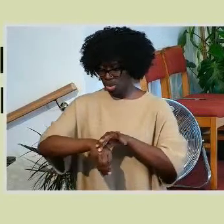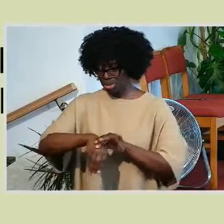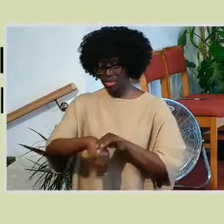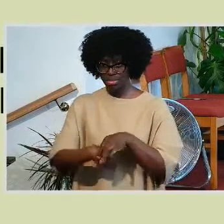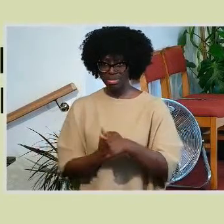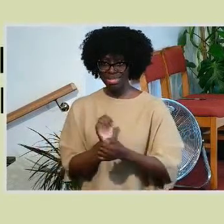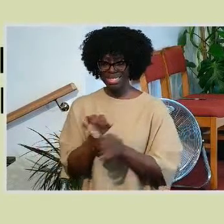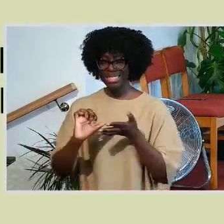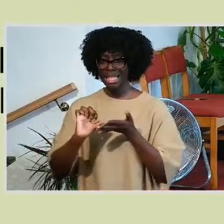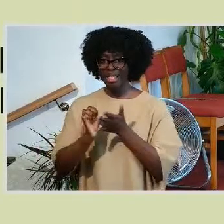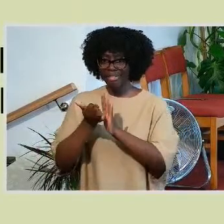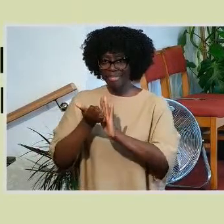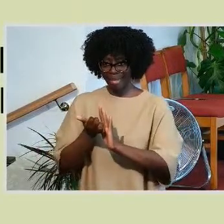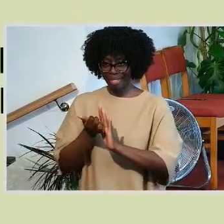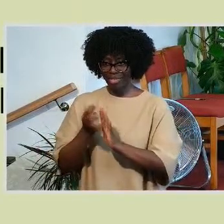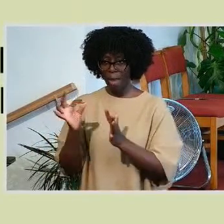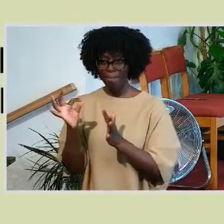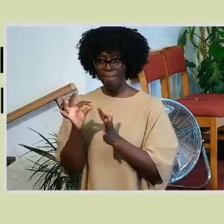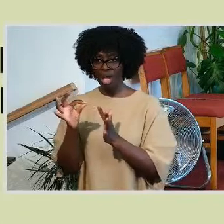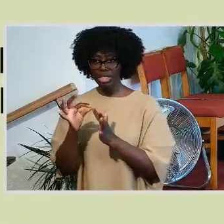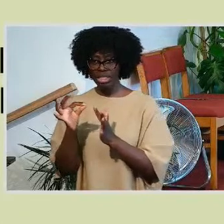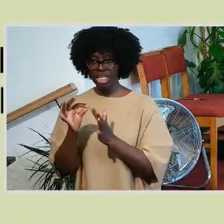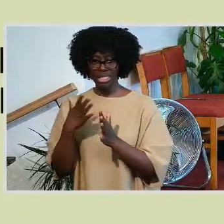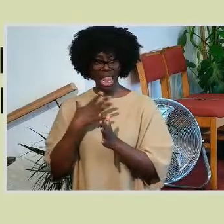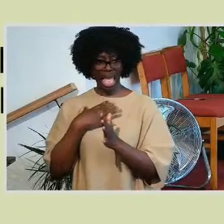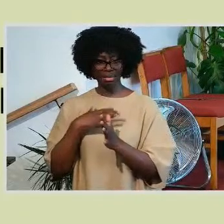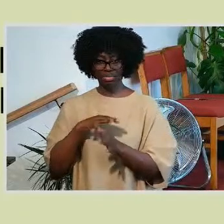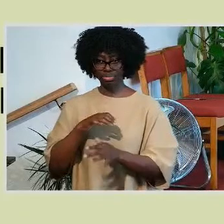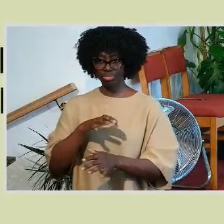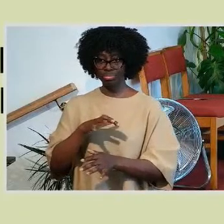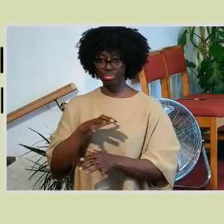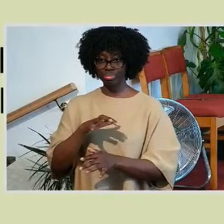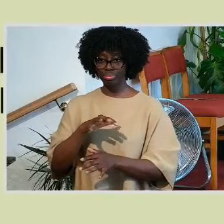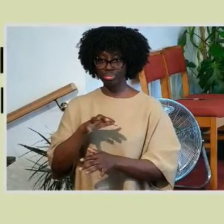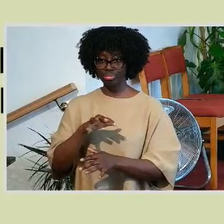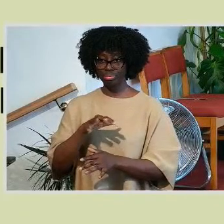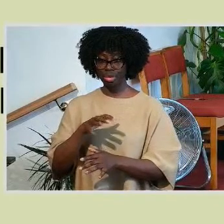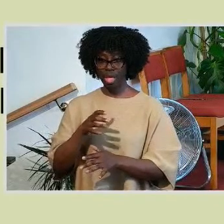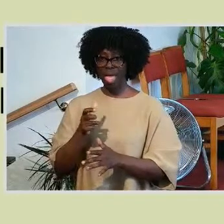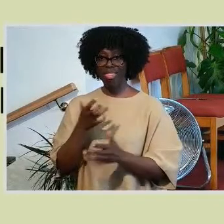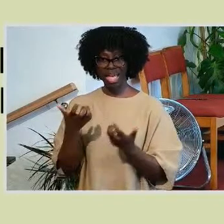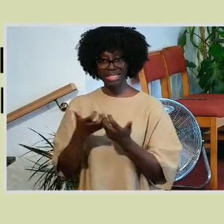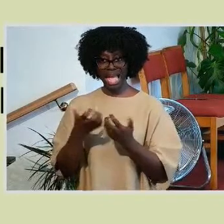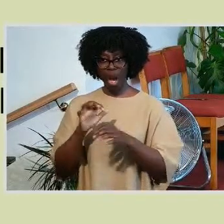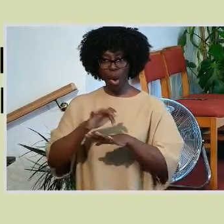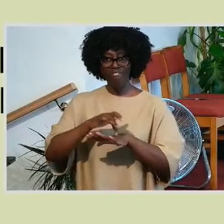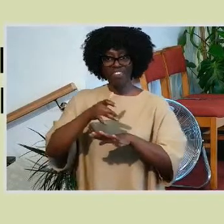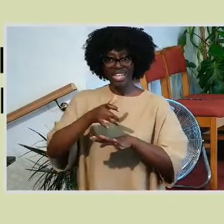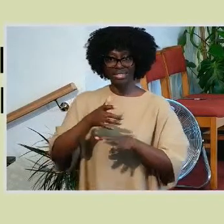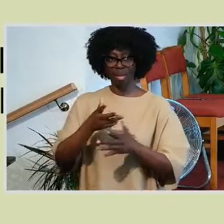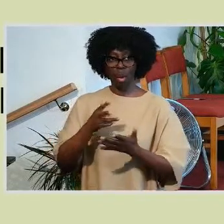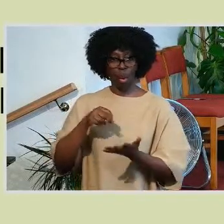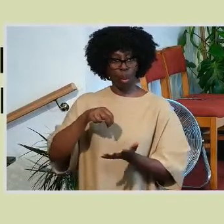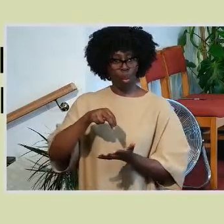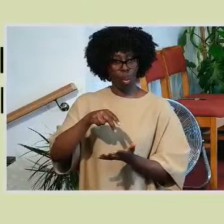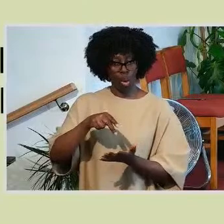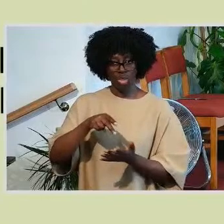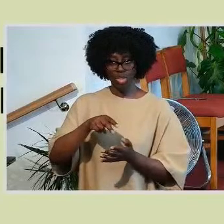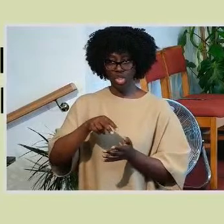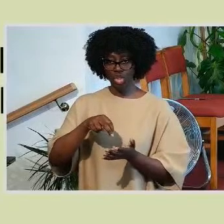So people with Parkinson's, for example, will start having tremors. They might walk slowly. They might be prone to